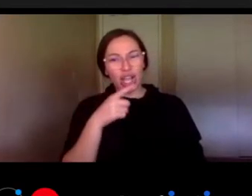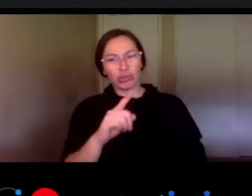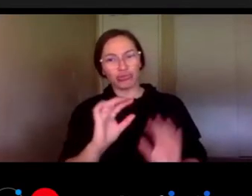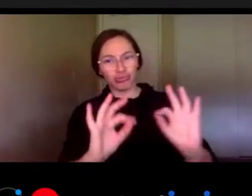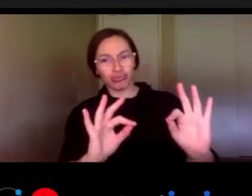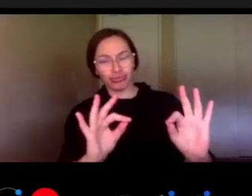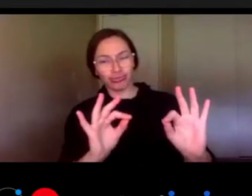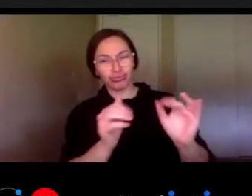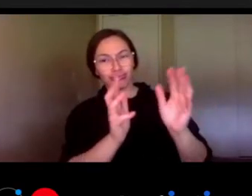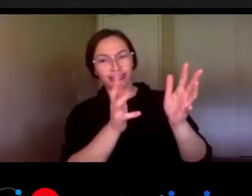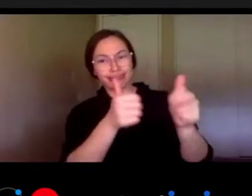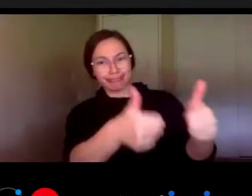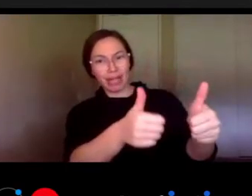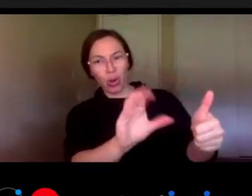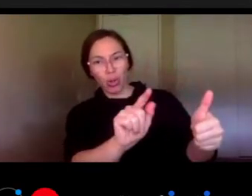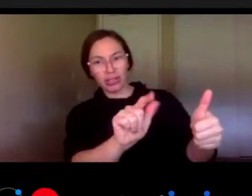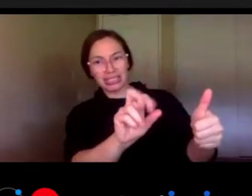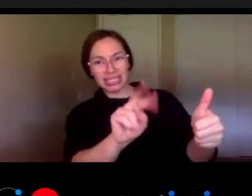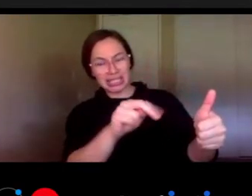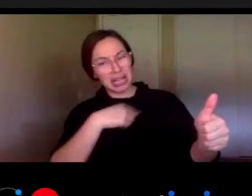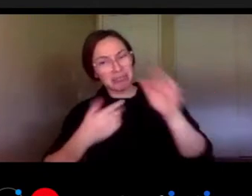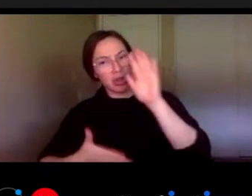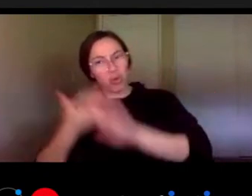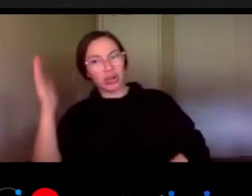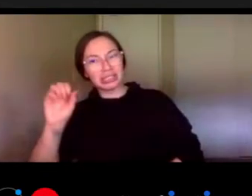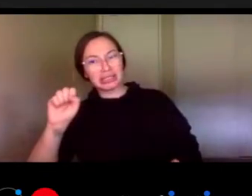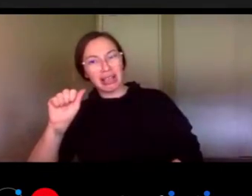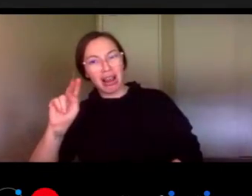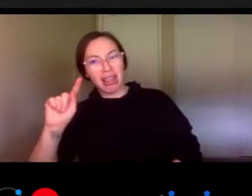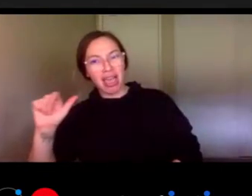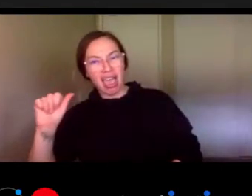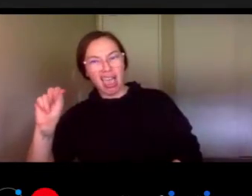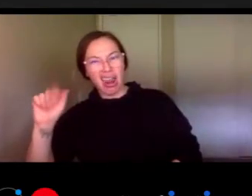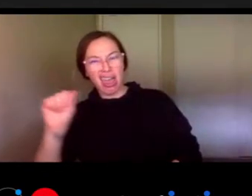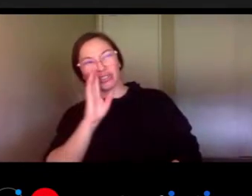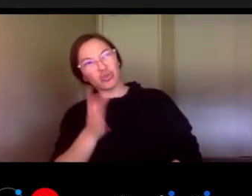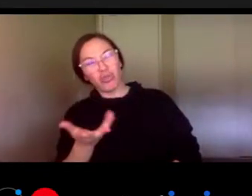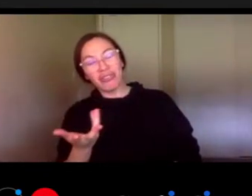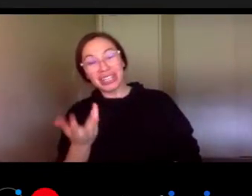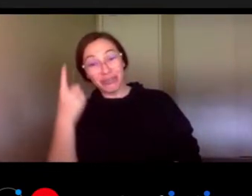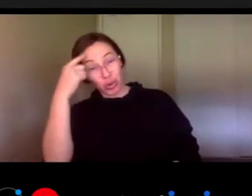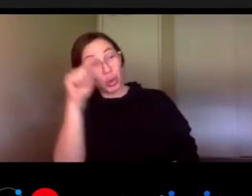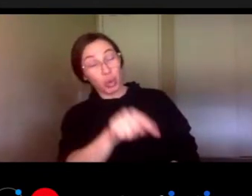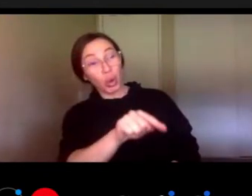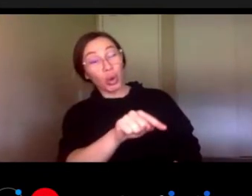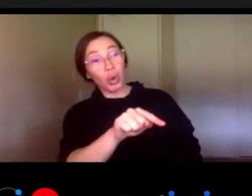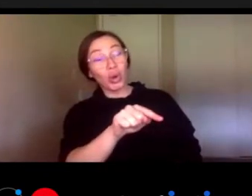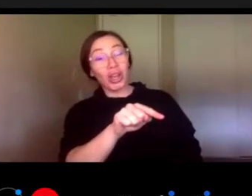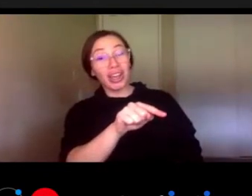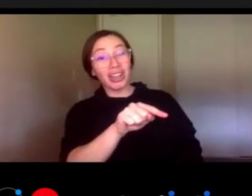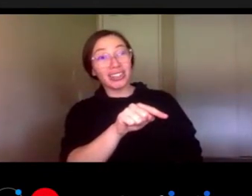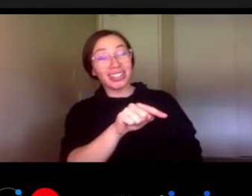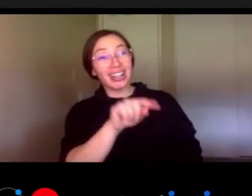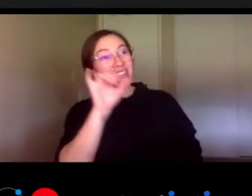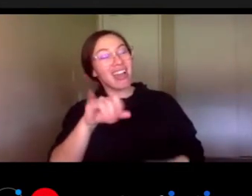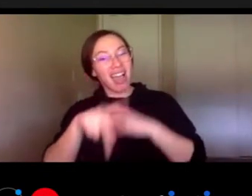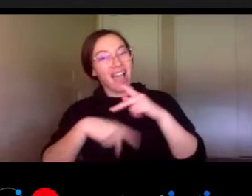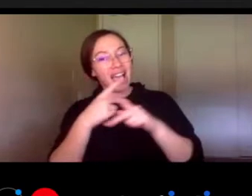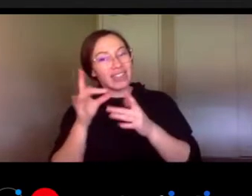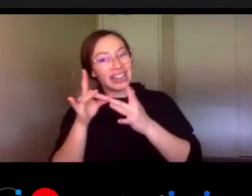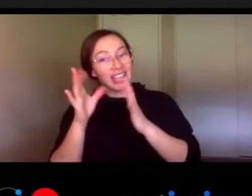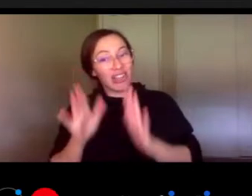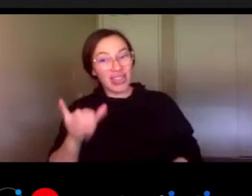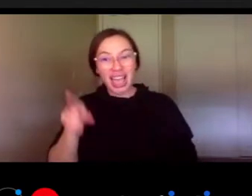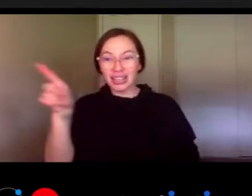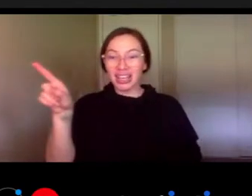in Colton. I said, I'll go to Santa Ana, Jerry, truthfully, for you, because I, you know, this is the kind of leader he